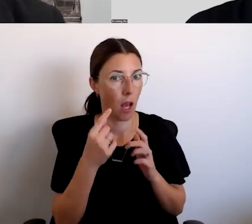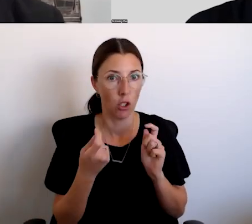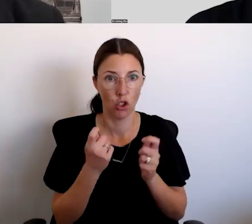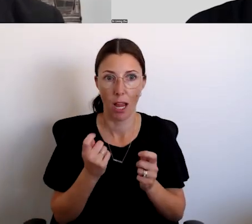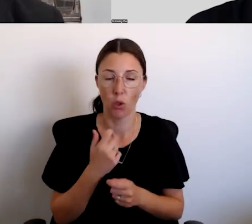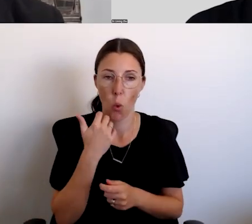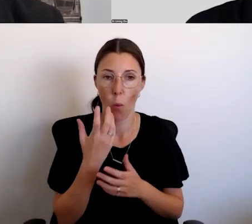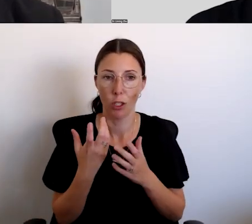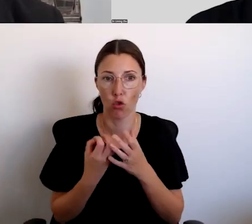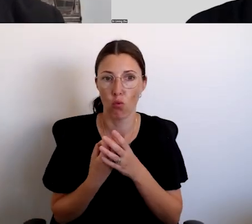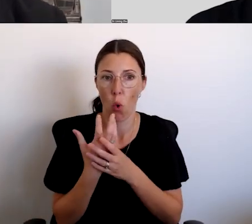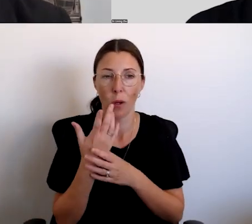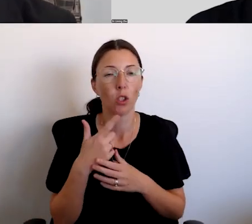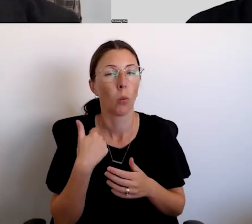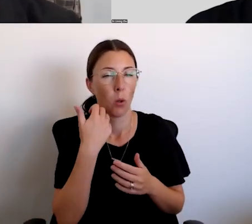Sorry,